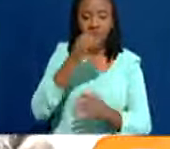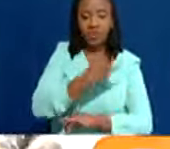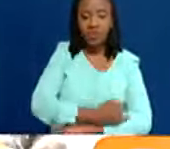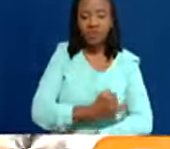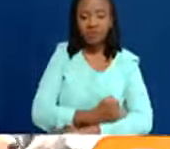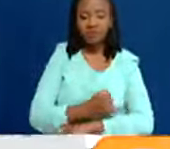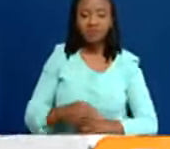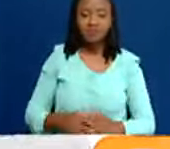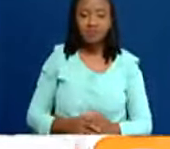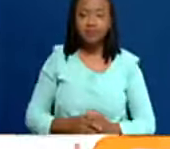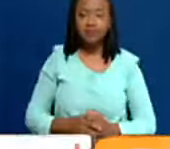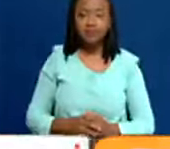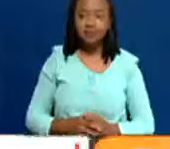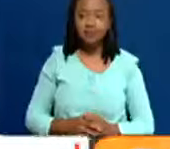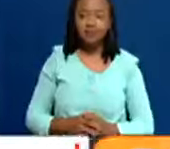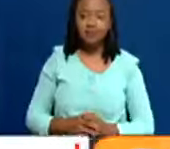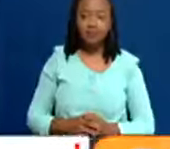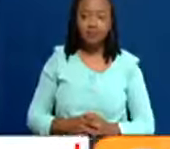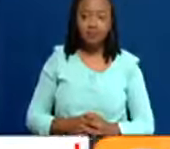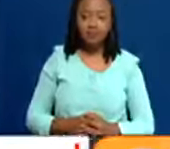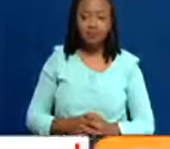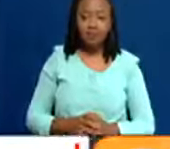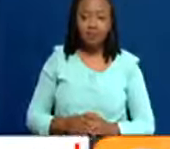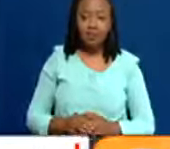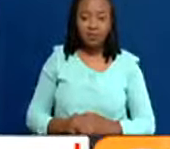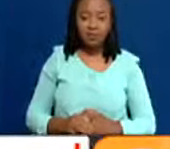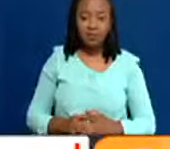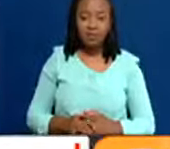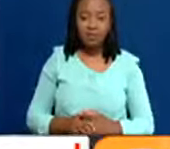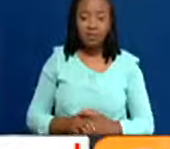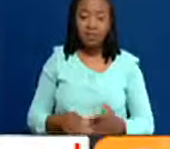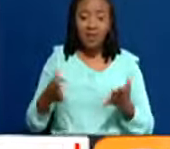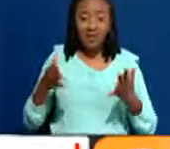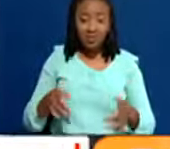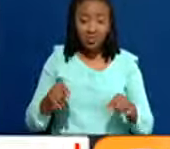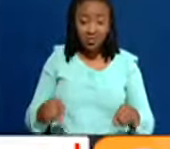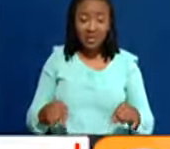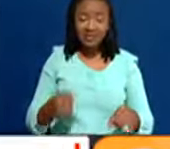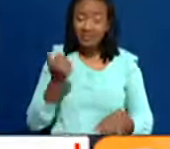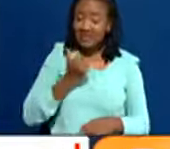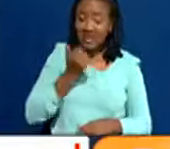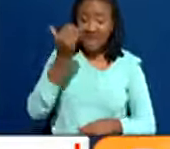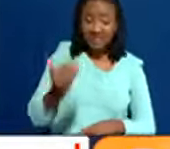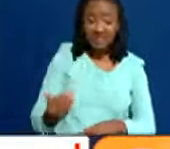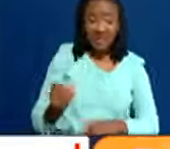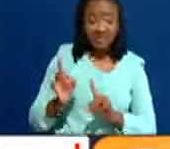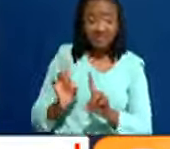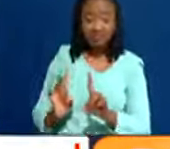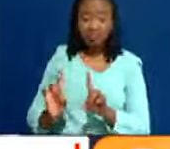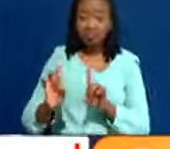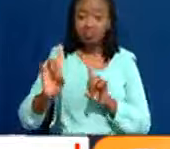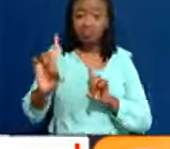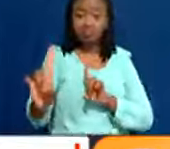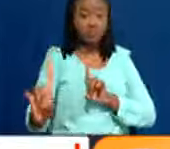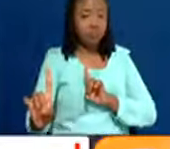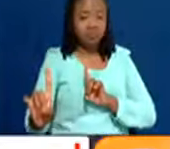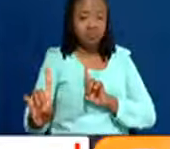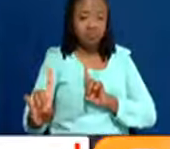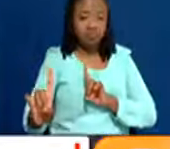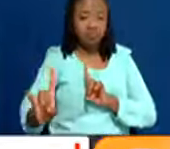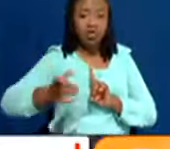Today, the girl child has even overtaken the boy child. I mean, nataka kuomba viongozi